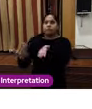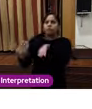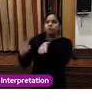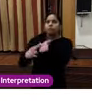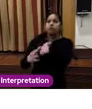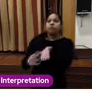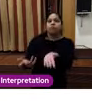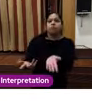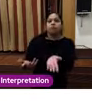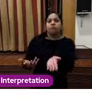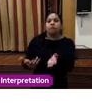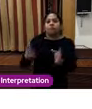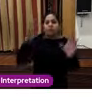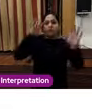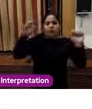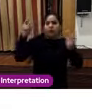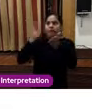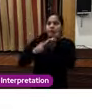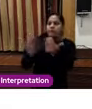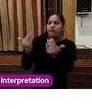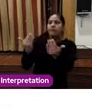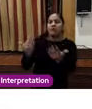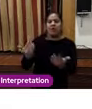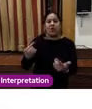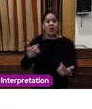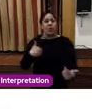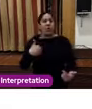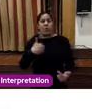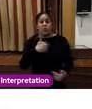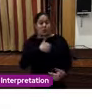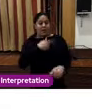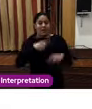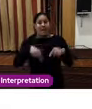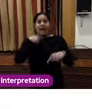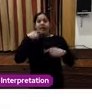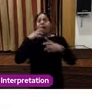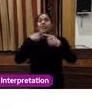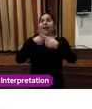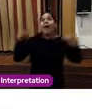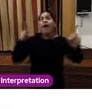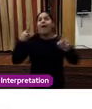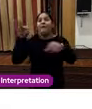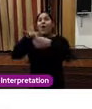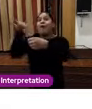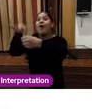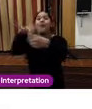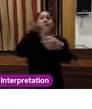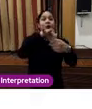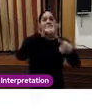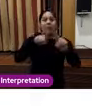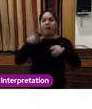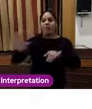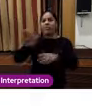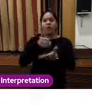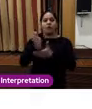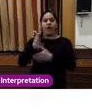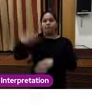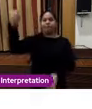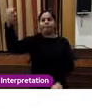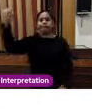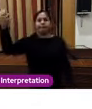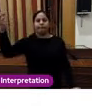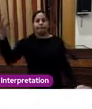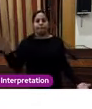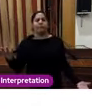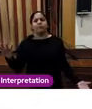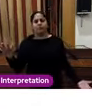we can't tell people to vote harder when their right to vote is being stripped away. You know, people are